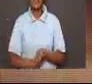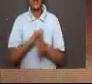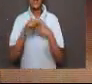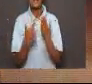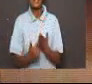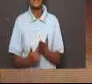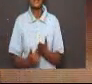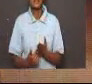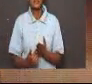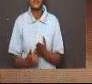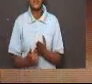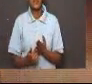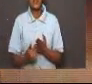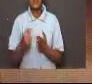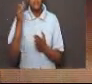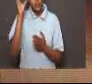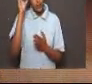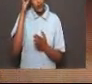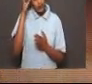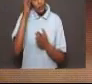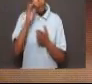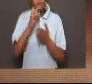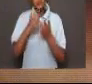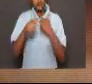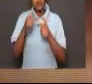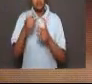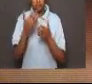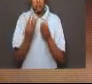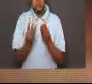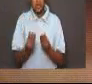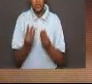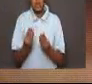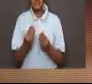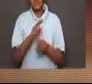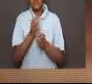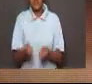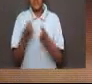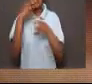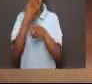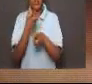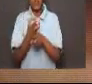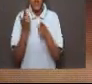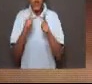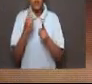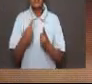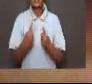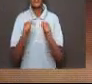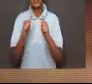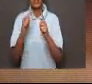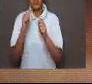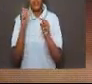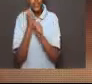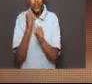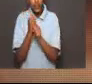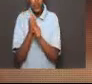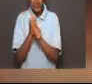However, the concept becomes slightly more difficult when we try to construct